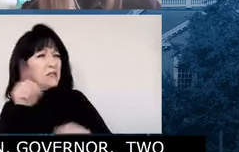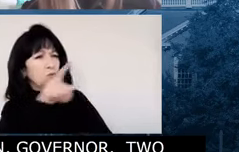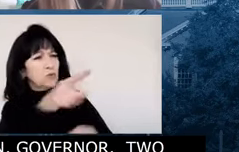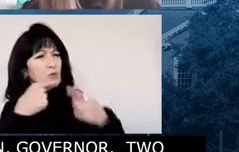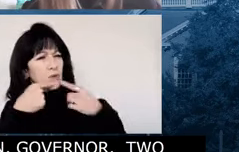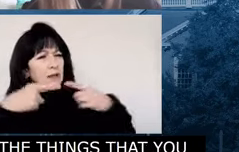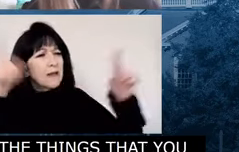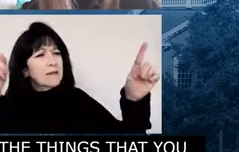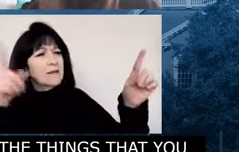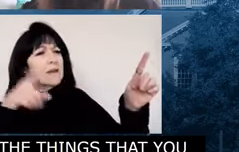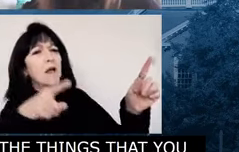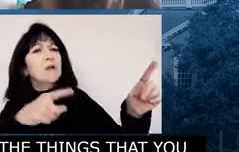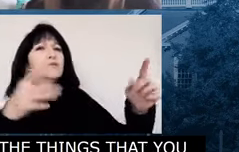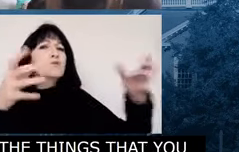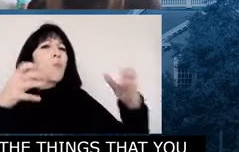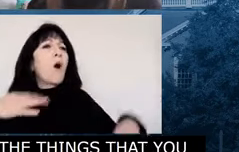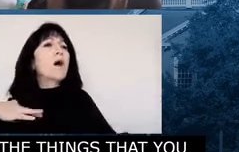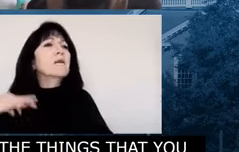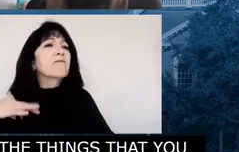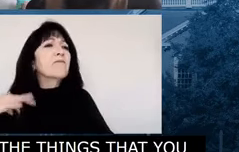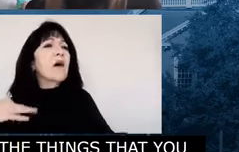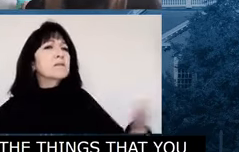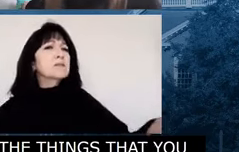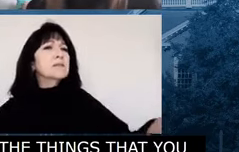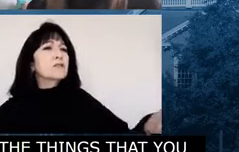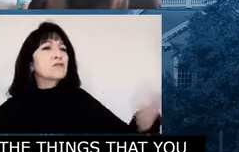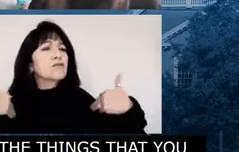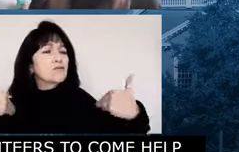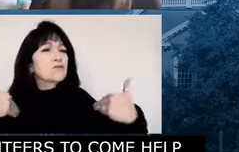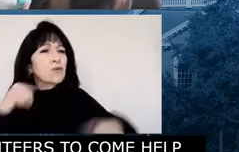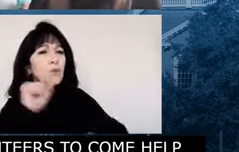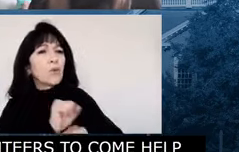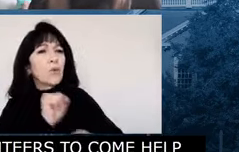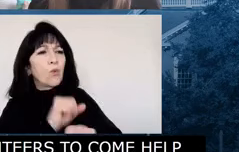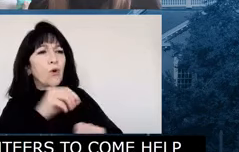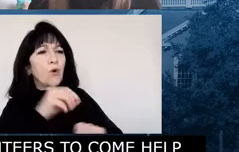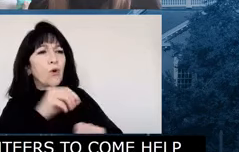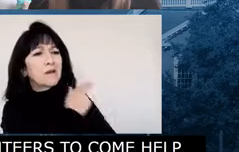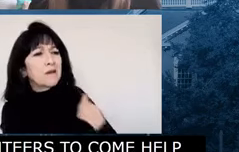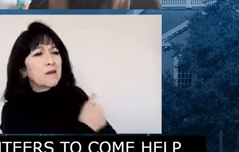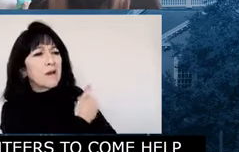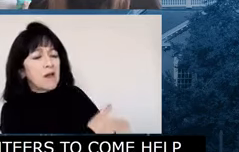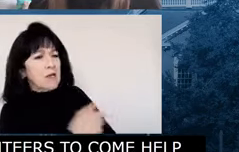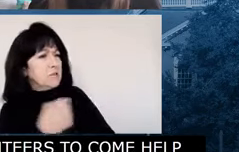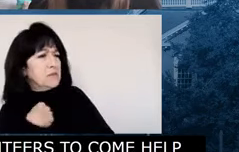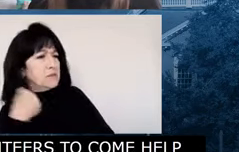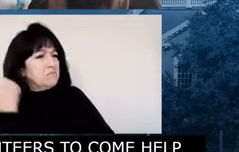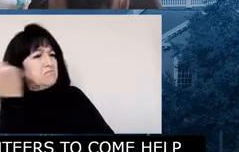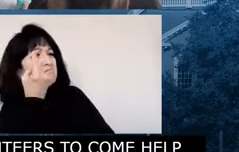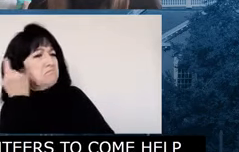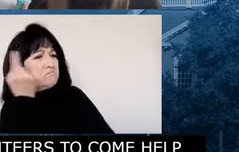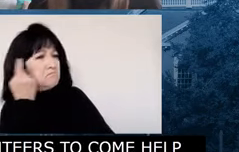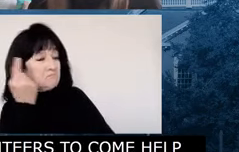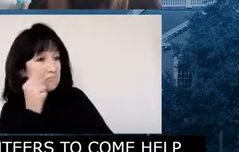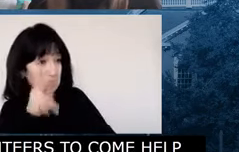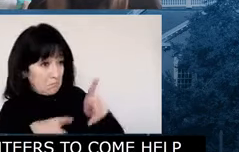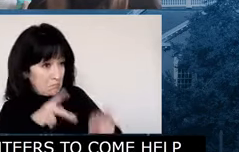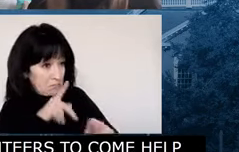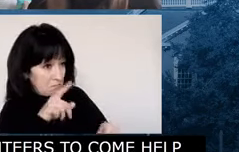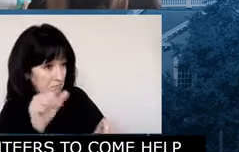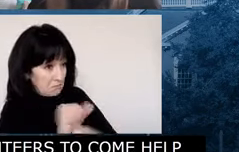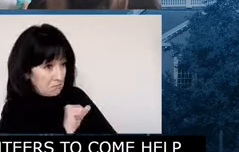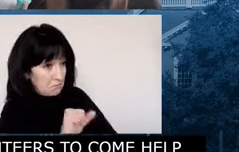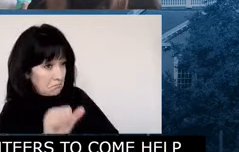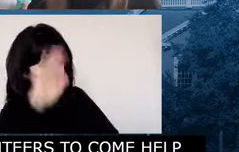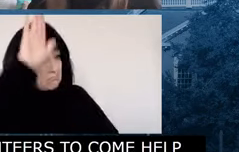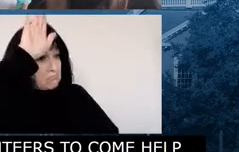to come help the hospital workforces. I'm just curious if there's any anecdotal results of that, if we've actually seen folks come